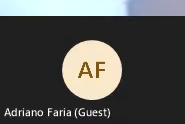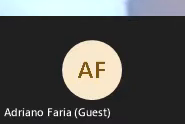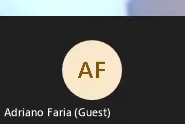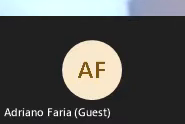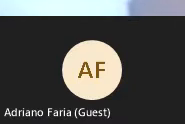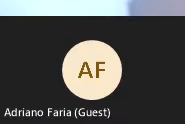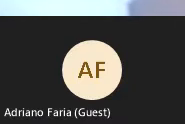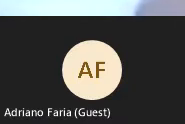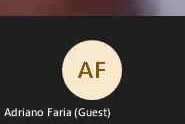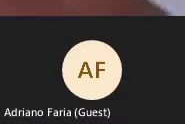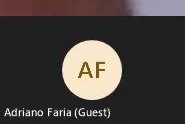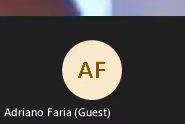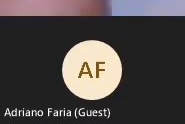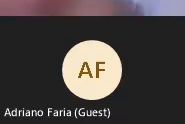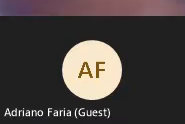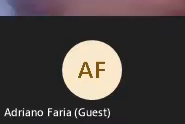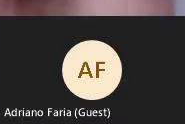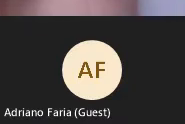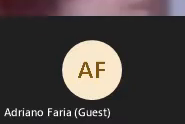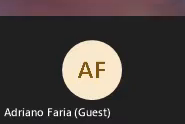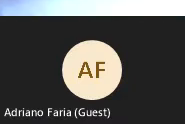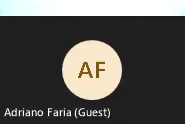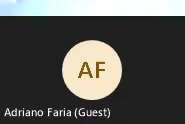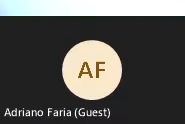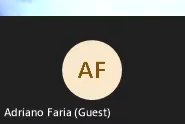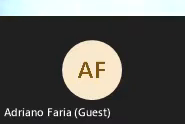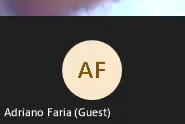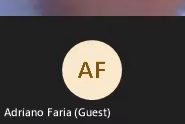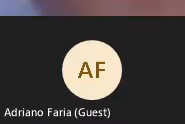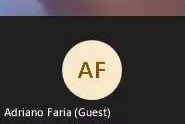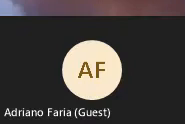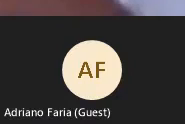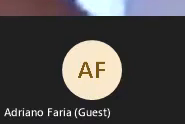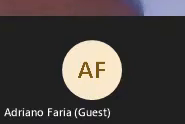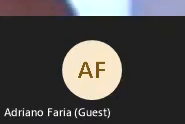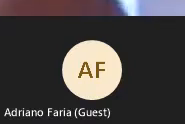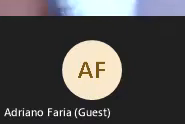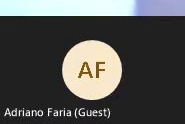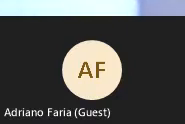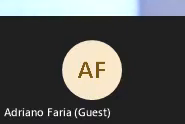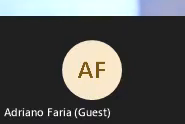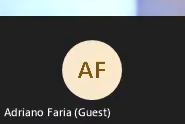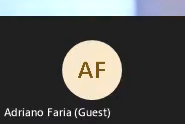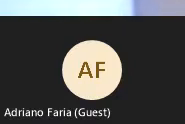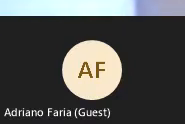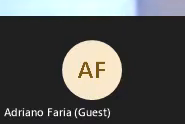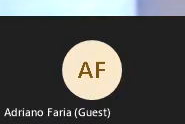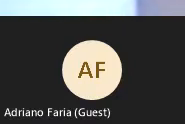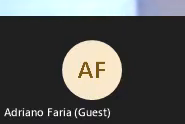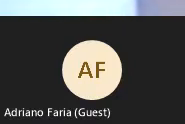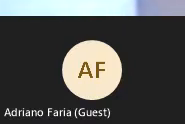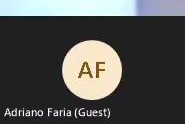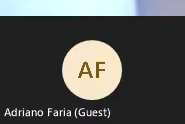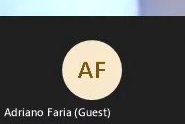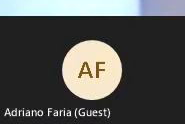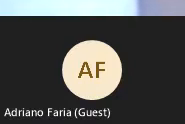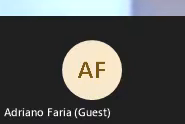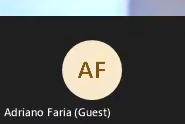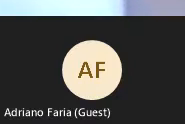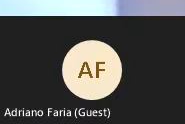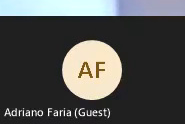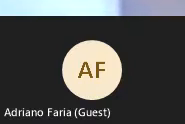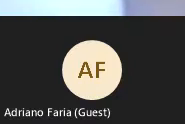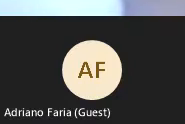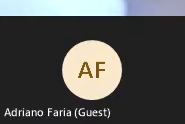Just asked the question, can I submit assignments via Moodle app? Okay, as we're saying, guys, you can use myUnisa